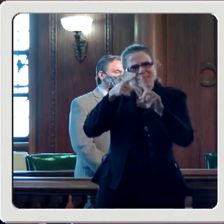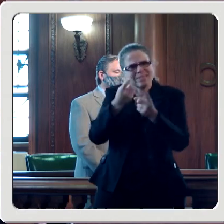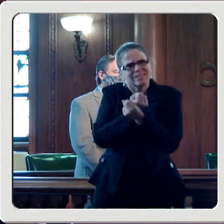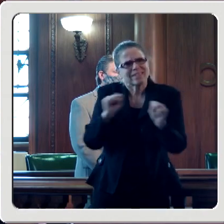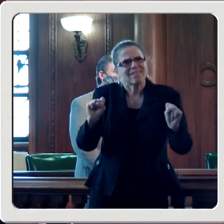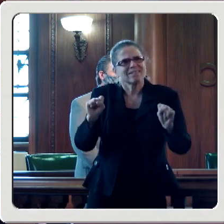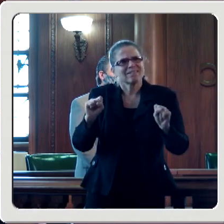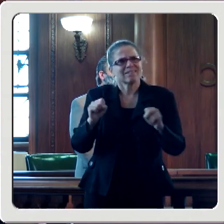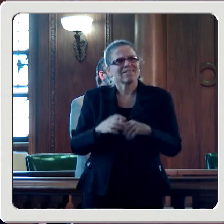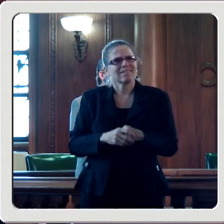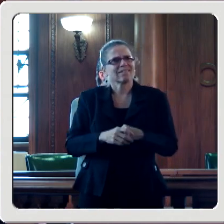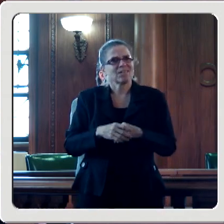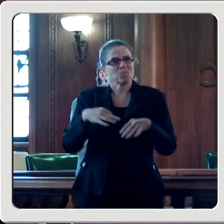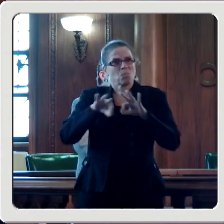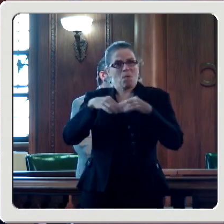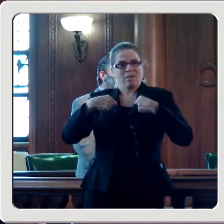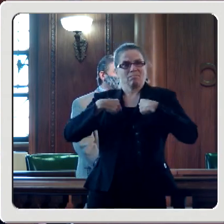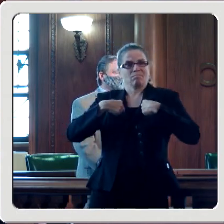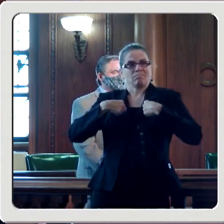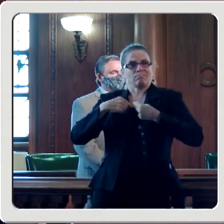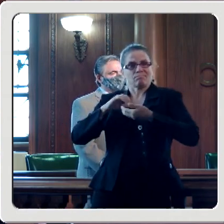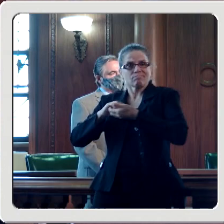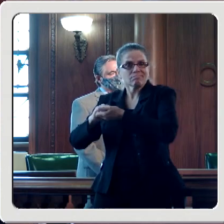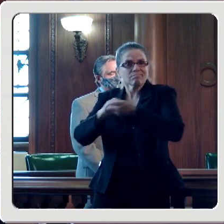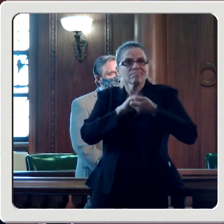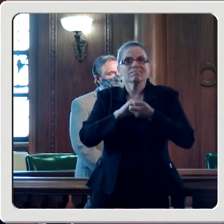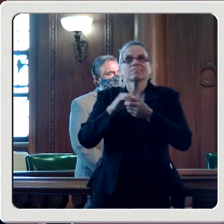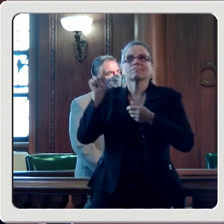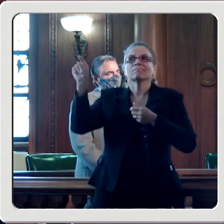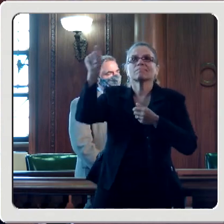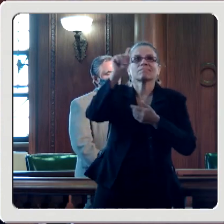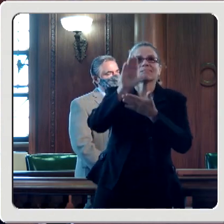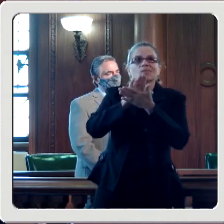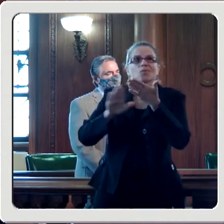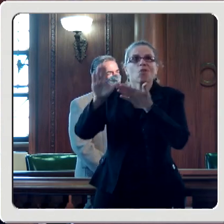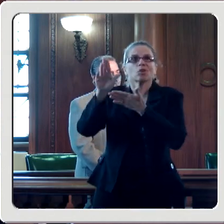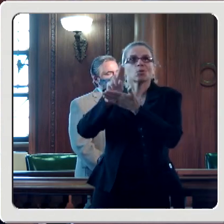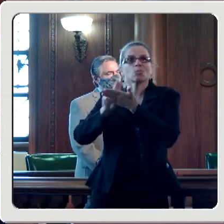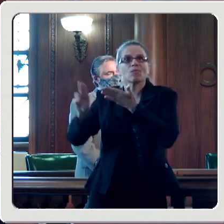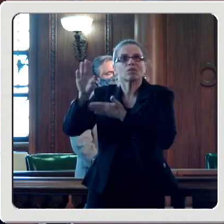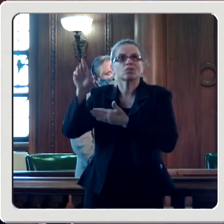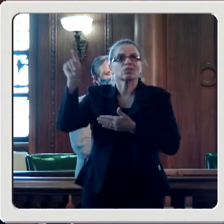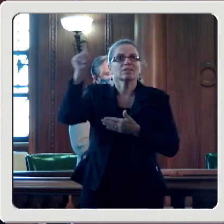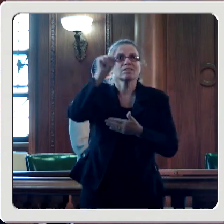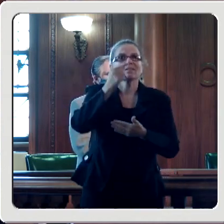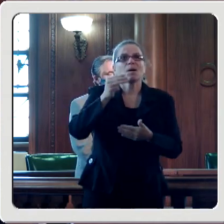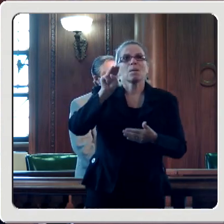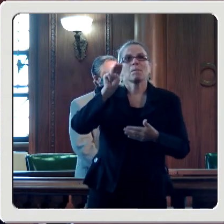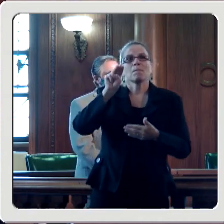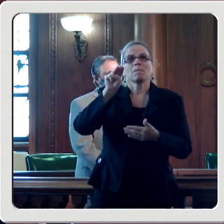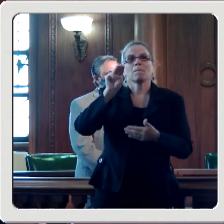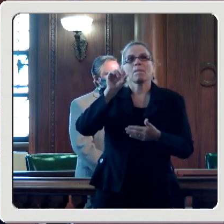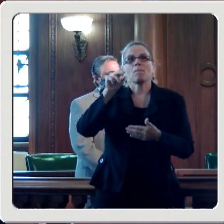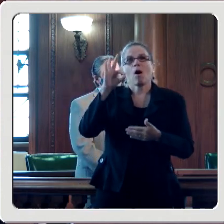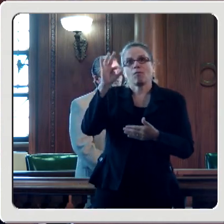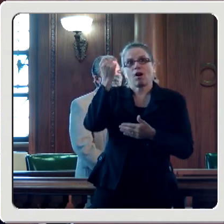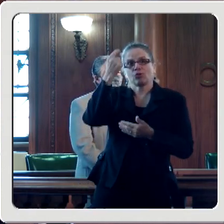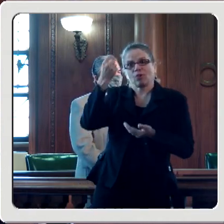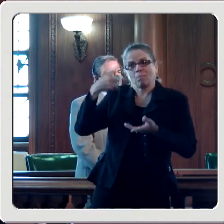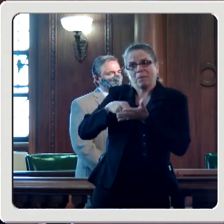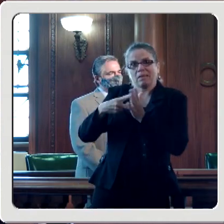to develop memorandums of understanding so that we're clear about the process moving forward. And I